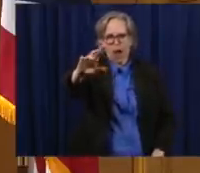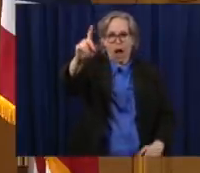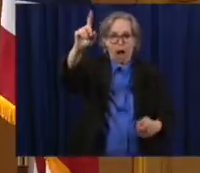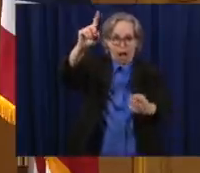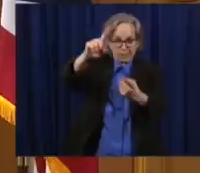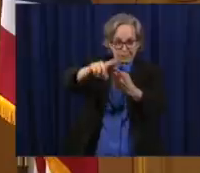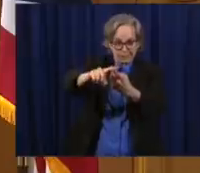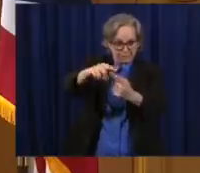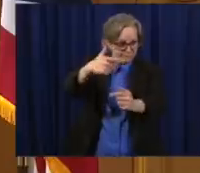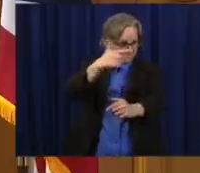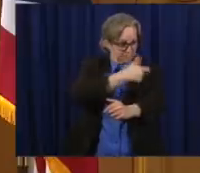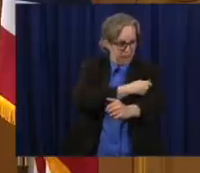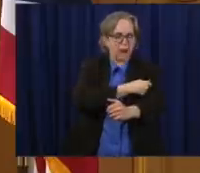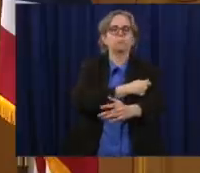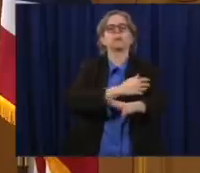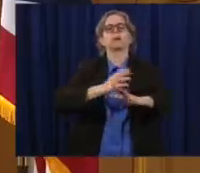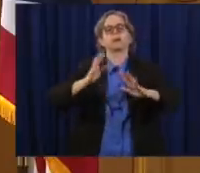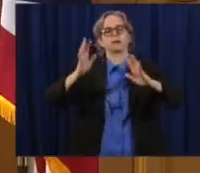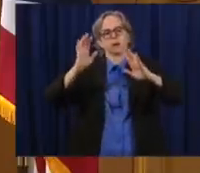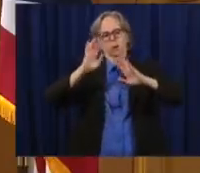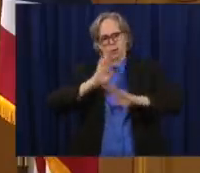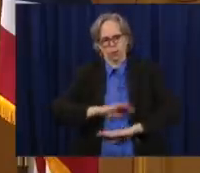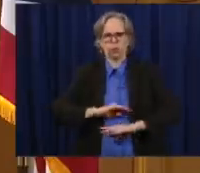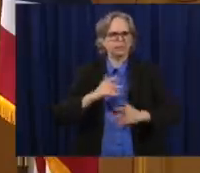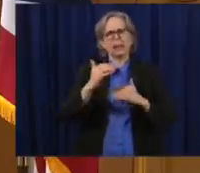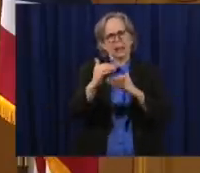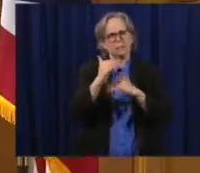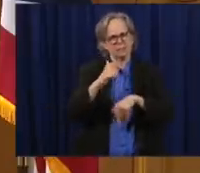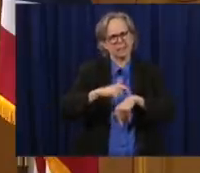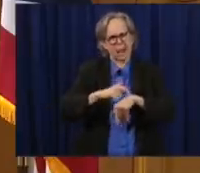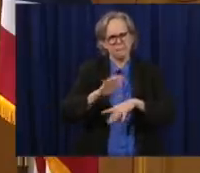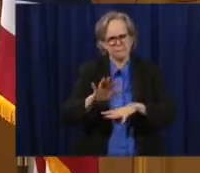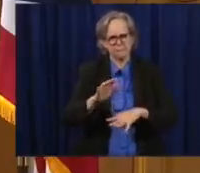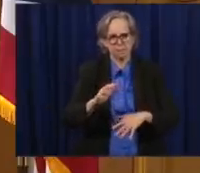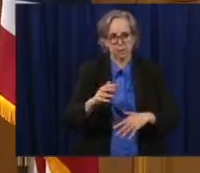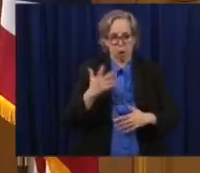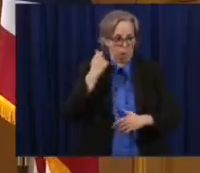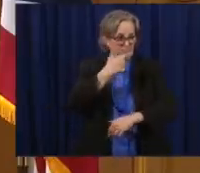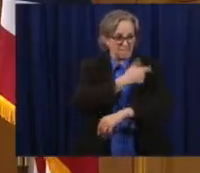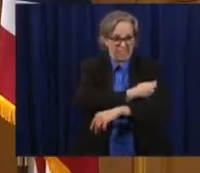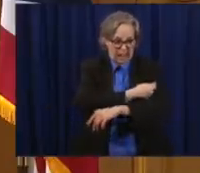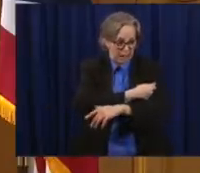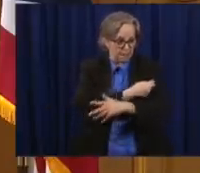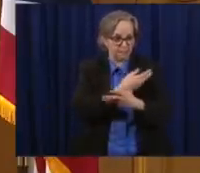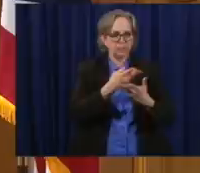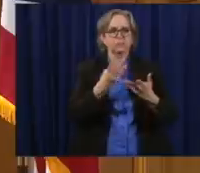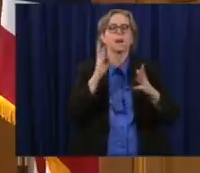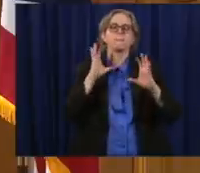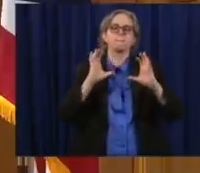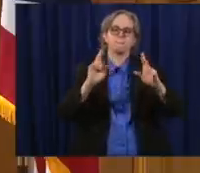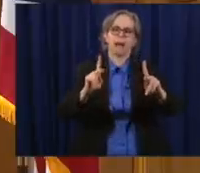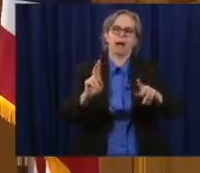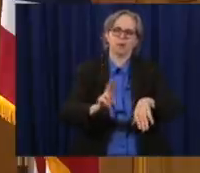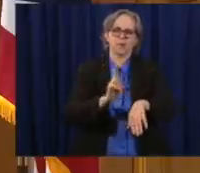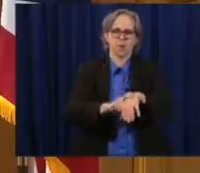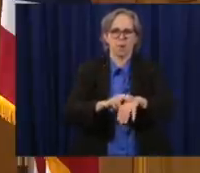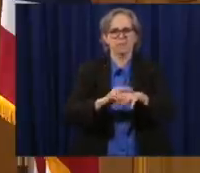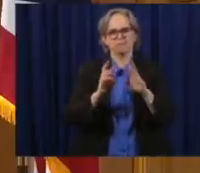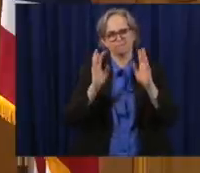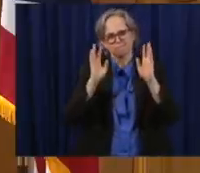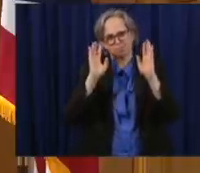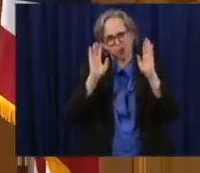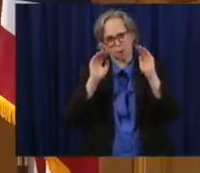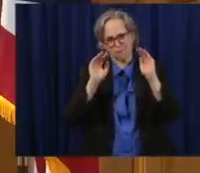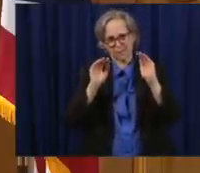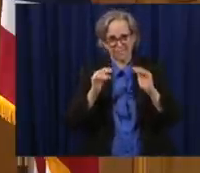of time that we're going to have to live with this. After that, we hope we can get back to normal. Sounds a little leniency there will